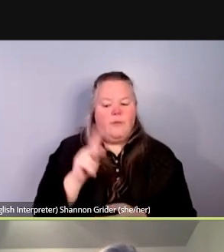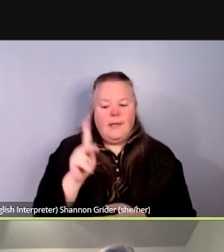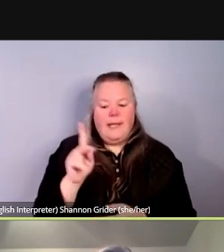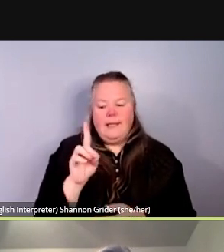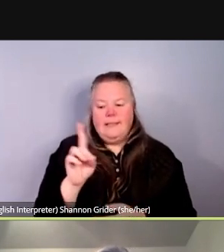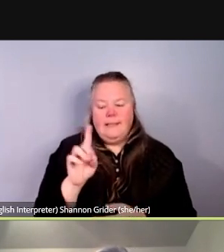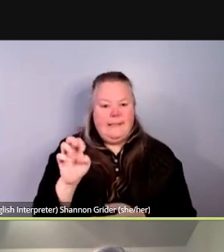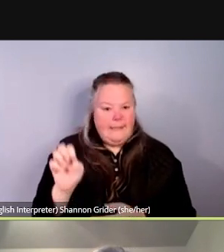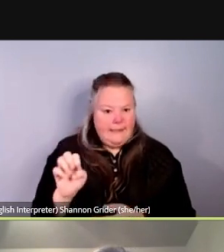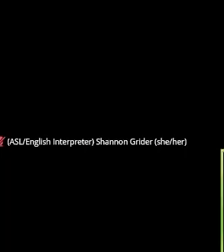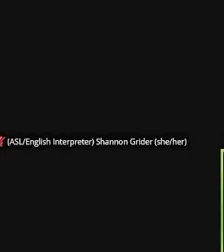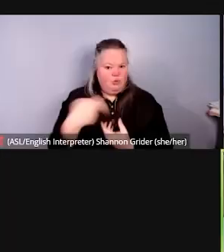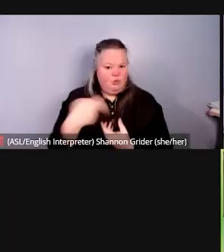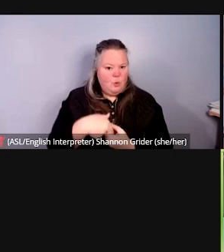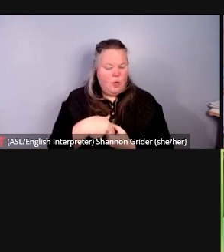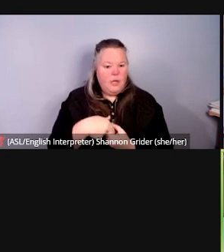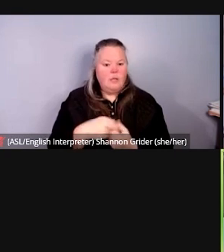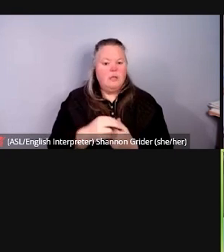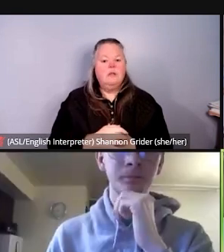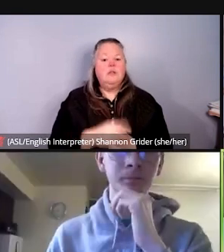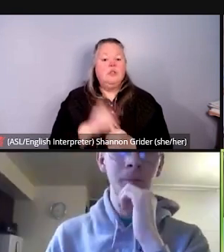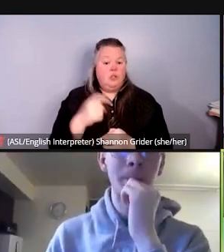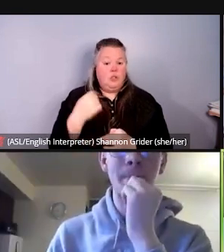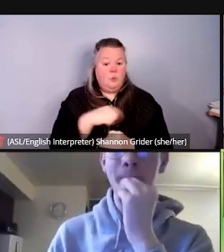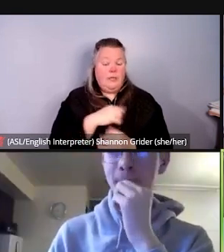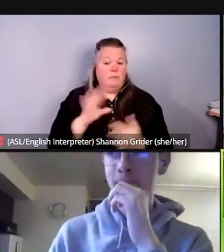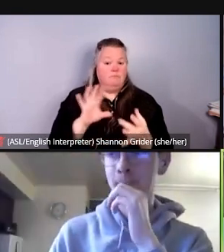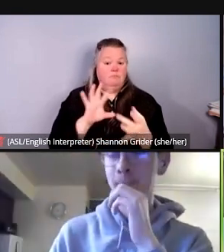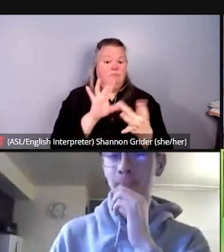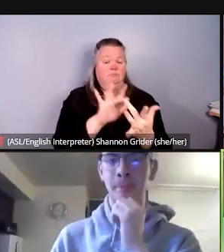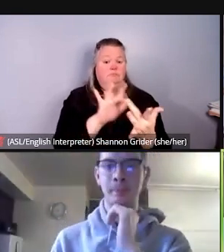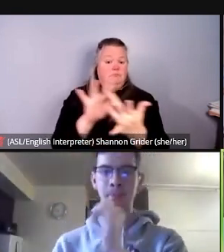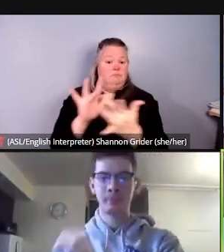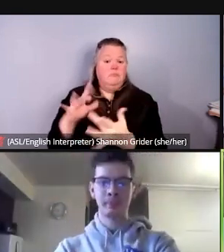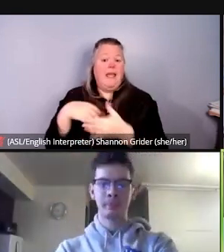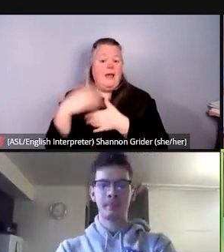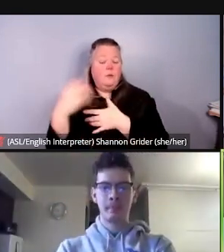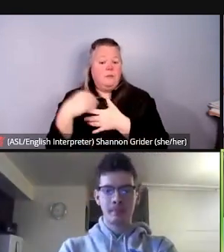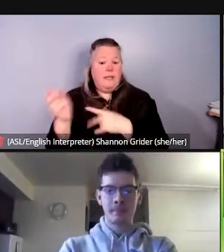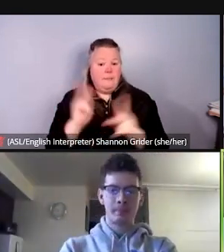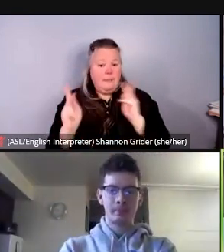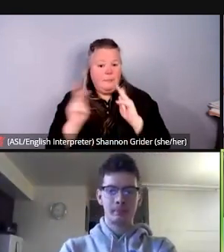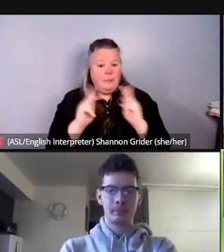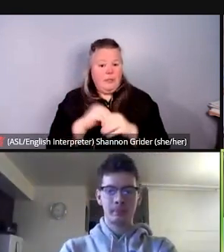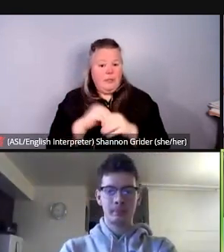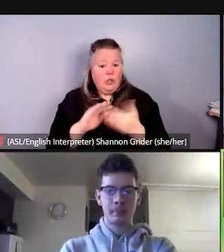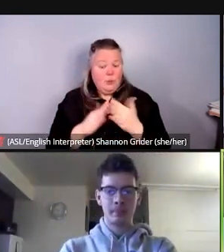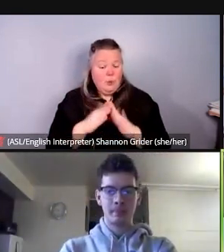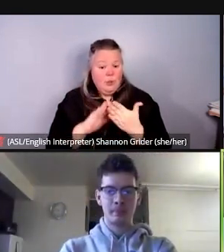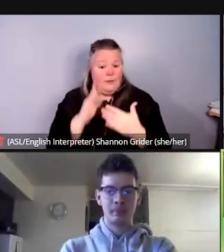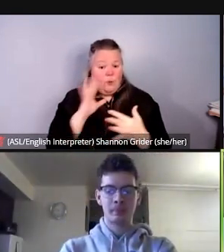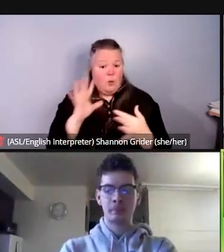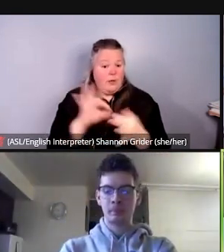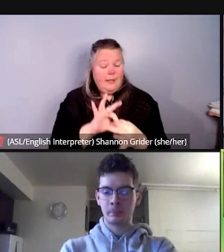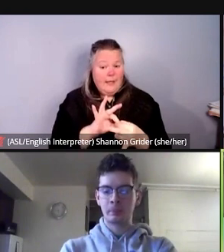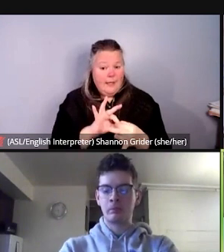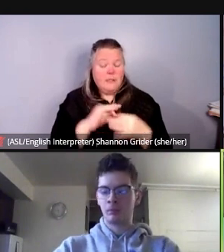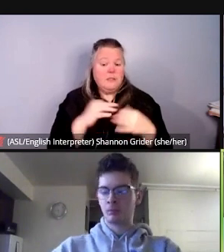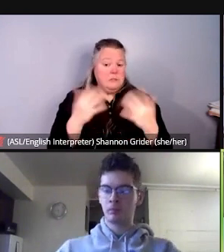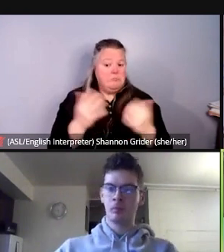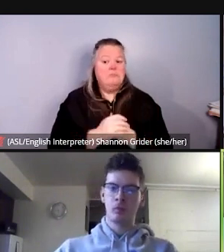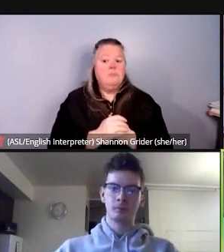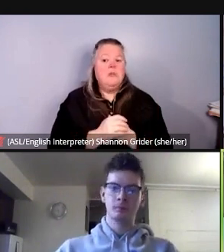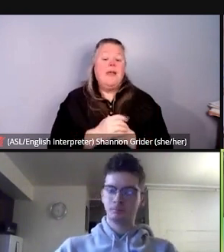house? Should we reach out to others external within the community to be connected to this?